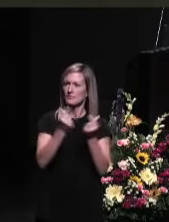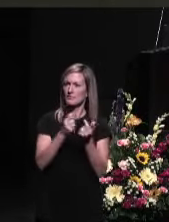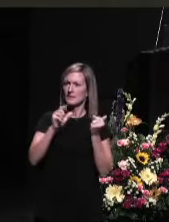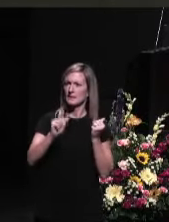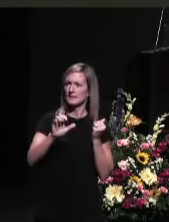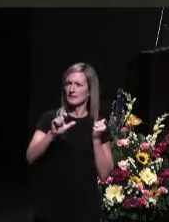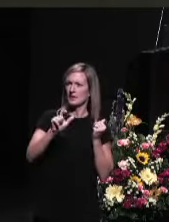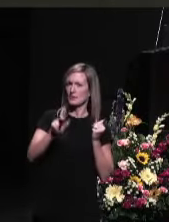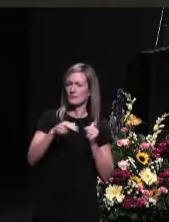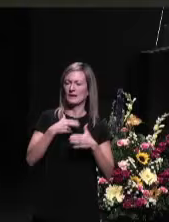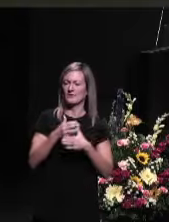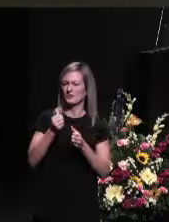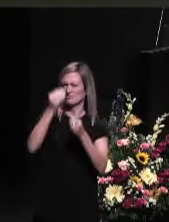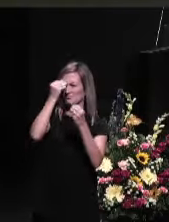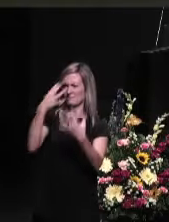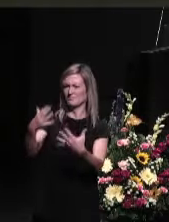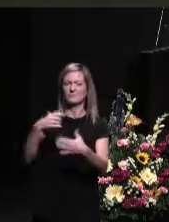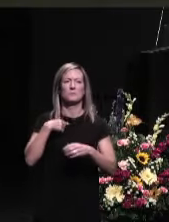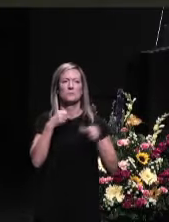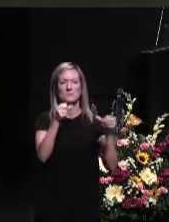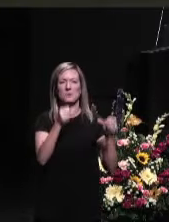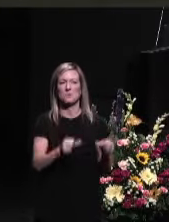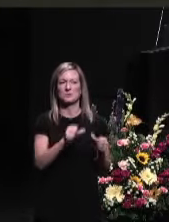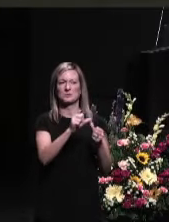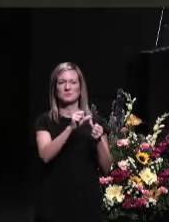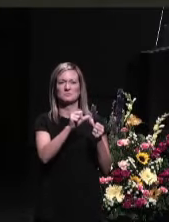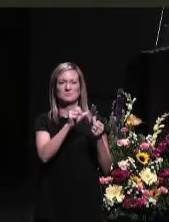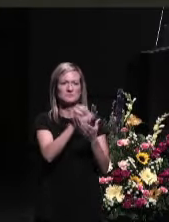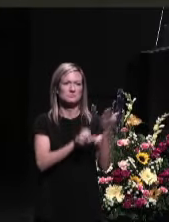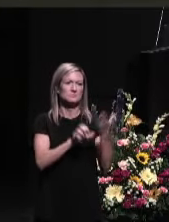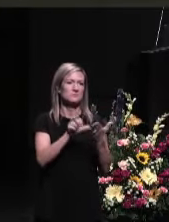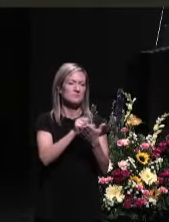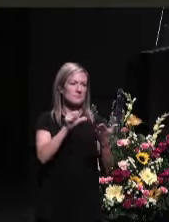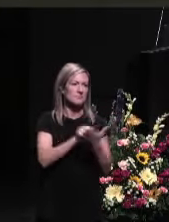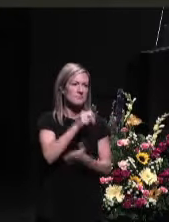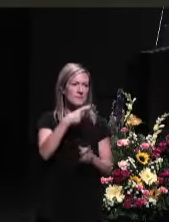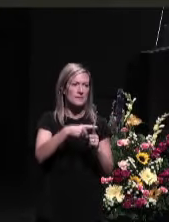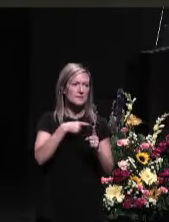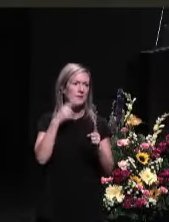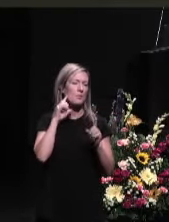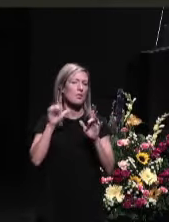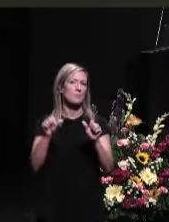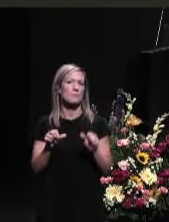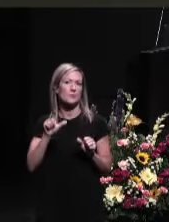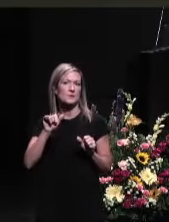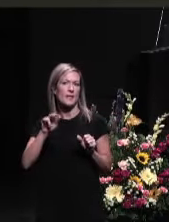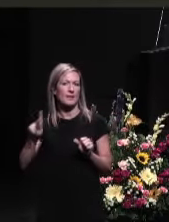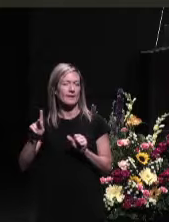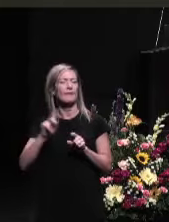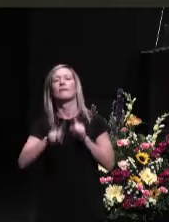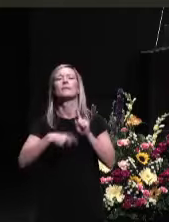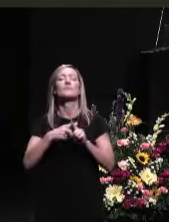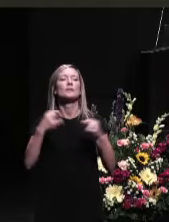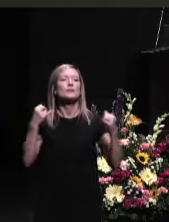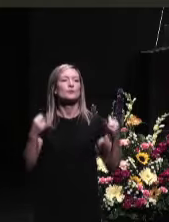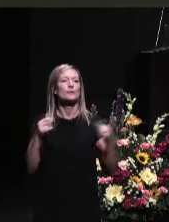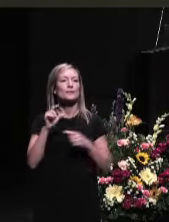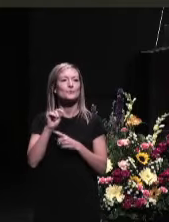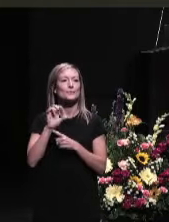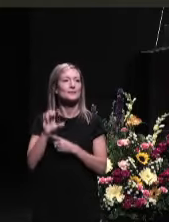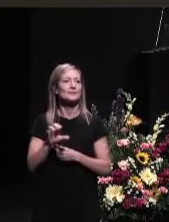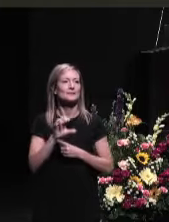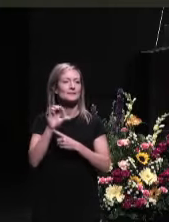we've written a paper, and we'll link this to my website if it isn't already there, and it's about the 21st century workforce needs. And it's